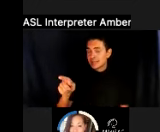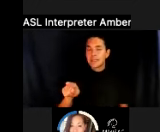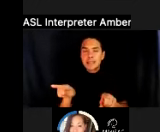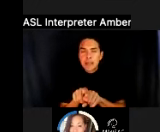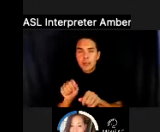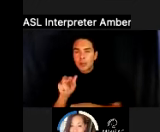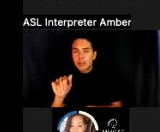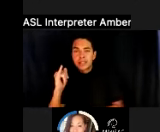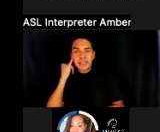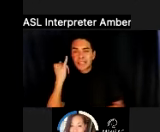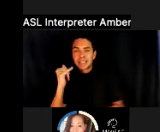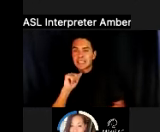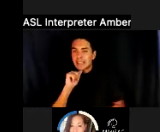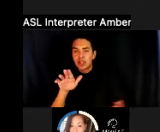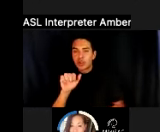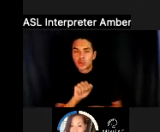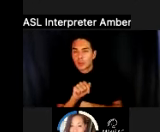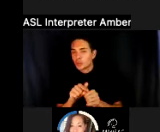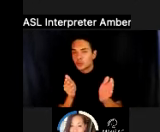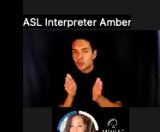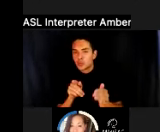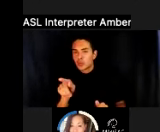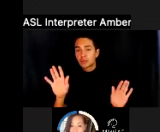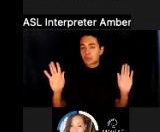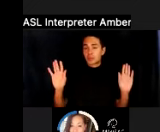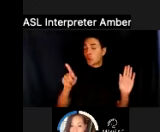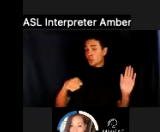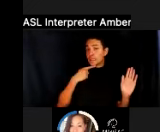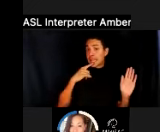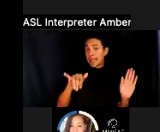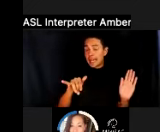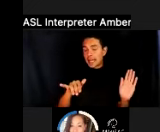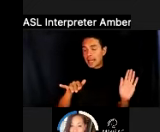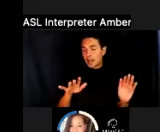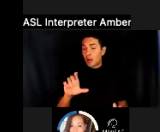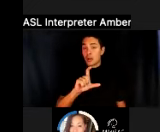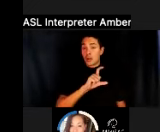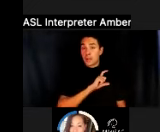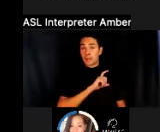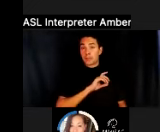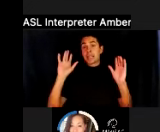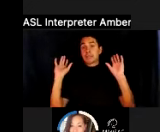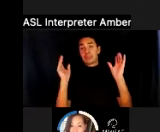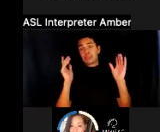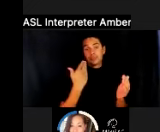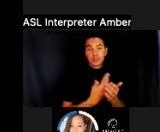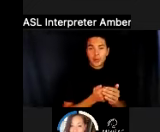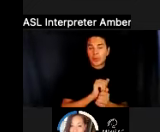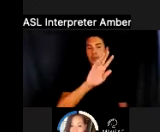your job to serve those warrants. Okay, so are you saying that the cops are coming to you with a warrant